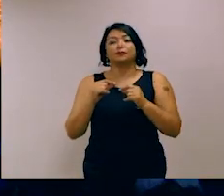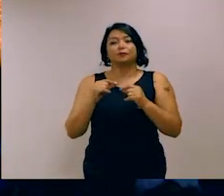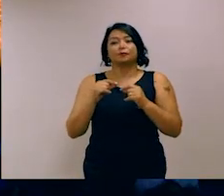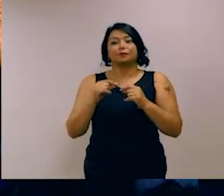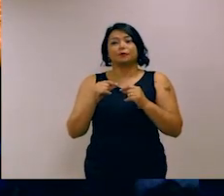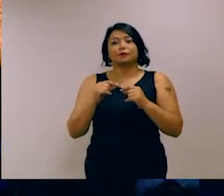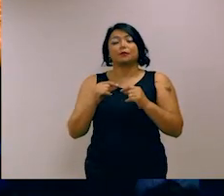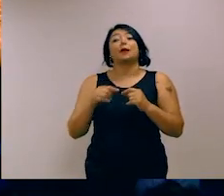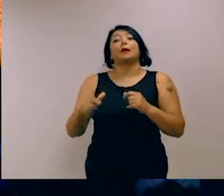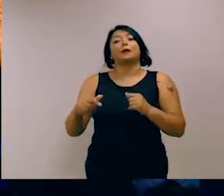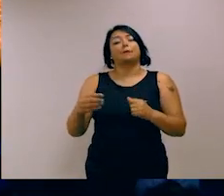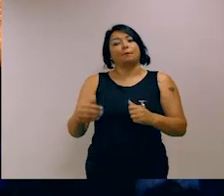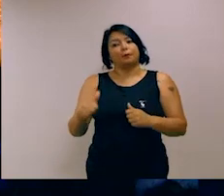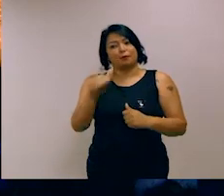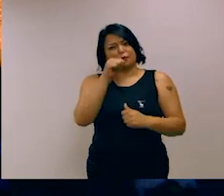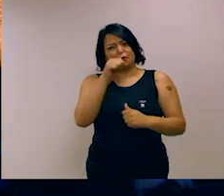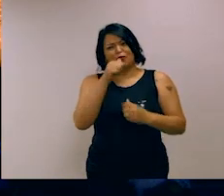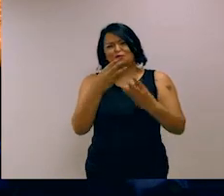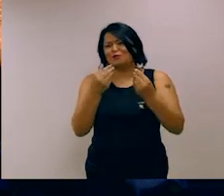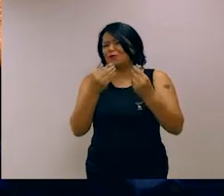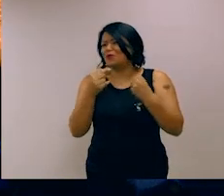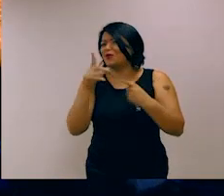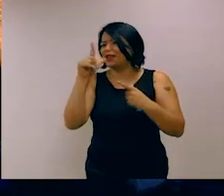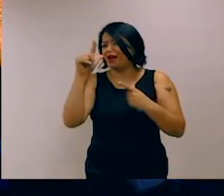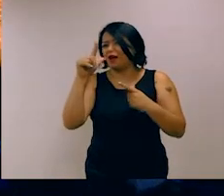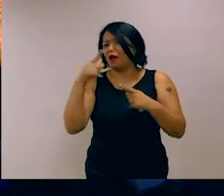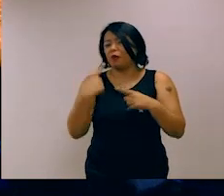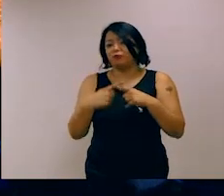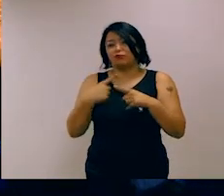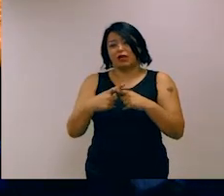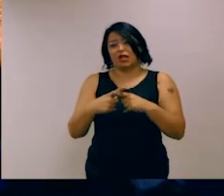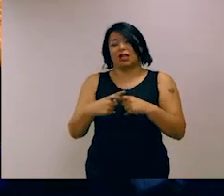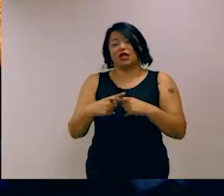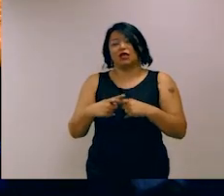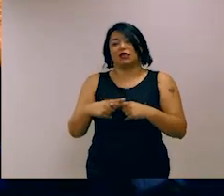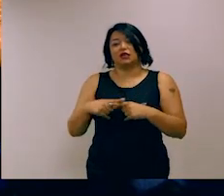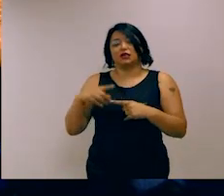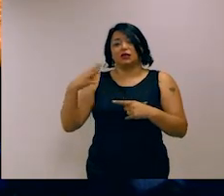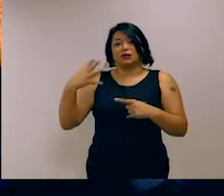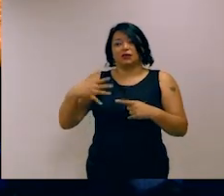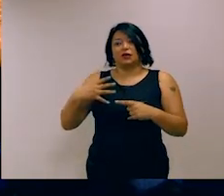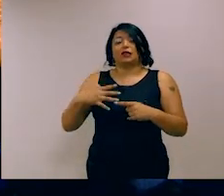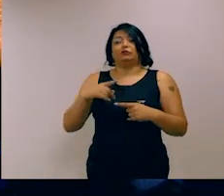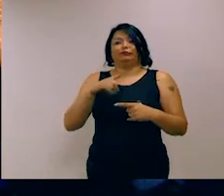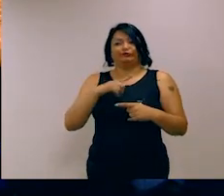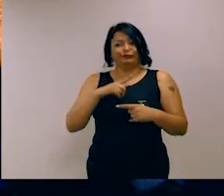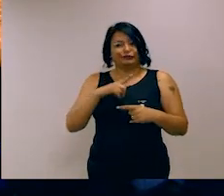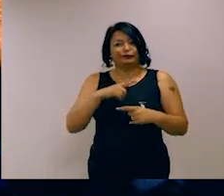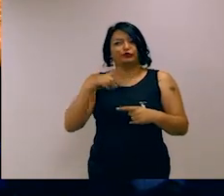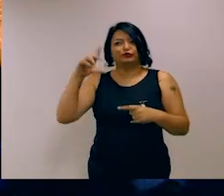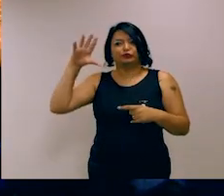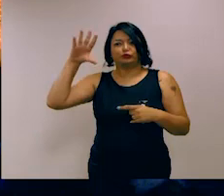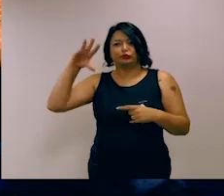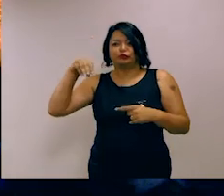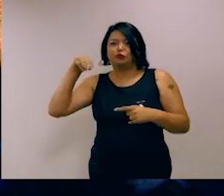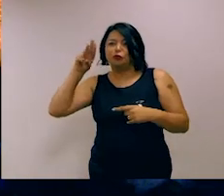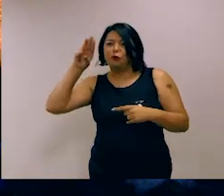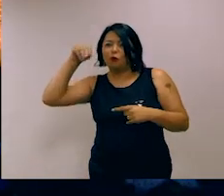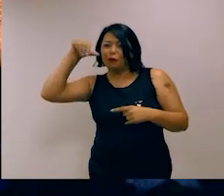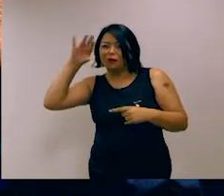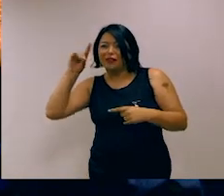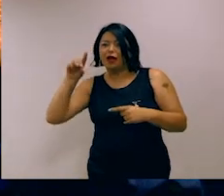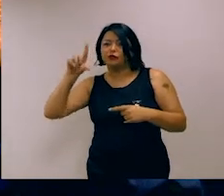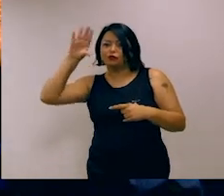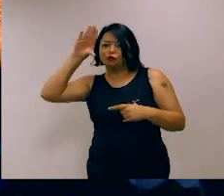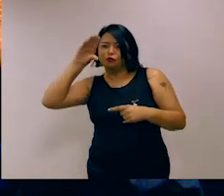you're not from Brasília, please, please drink water, hydrate yourselves, because we are in a desert climate in